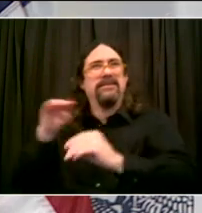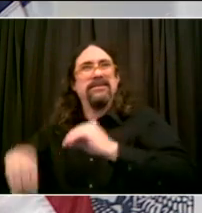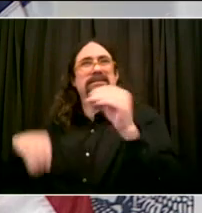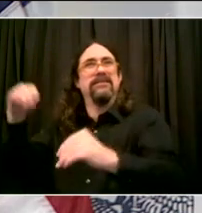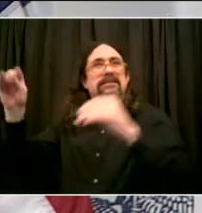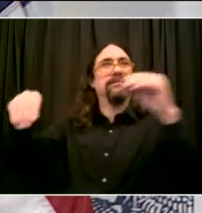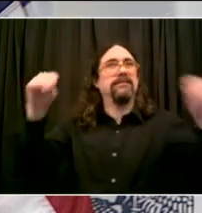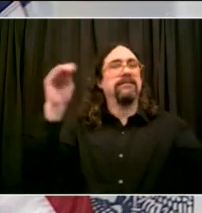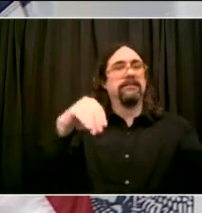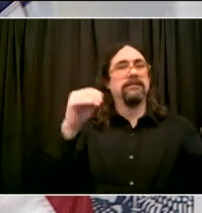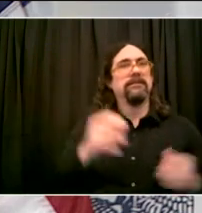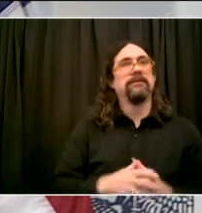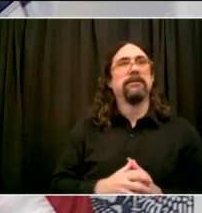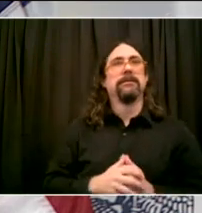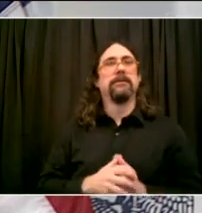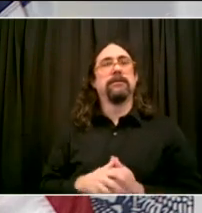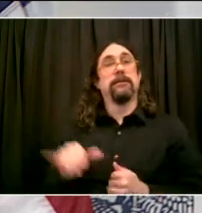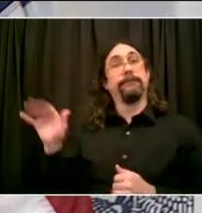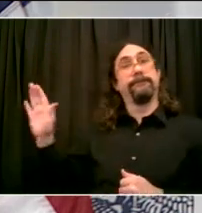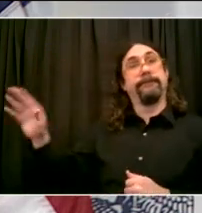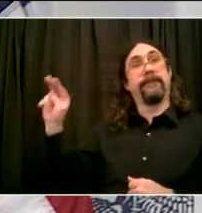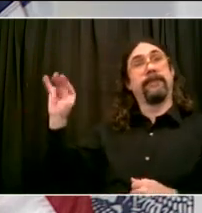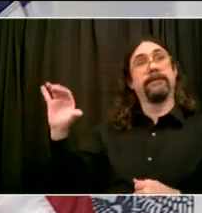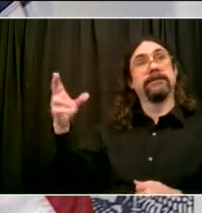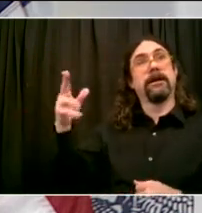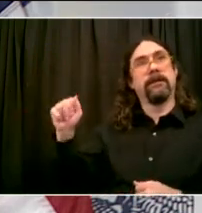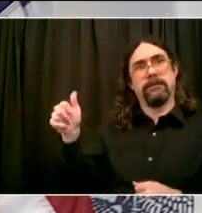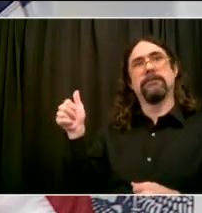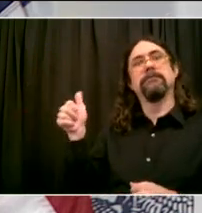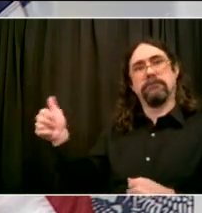on the current numbers. Did you have a follow-up? Thanks.